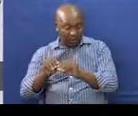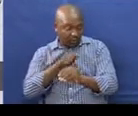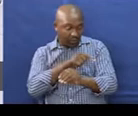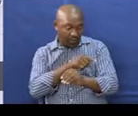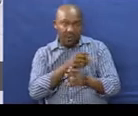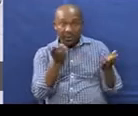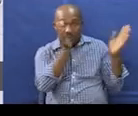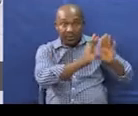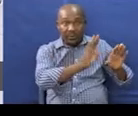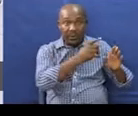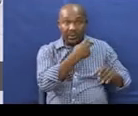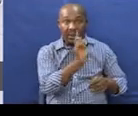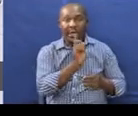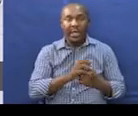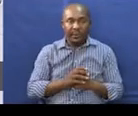remember